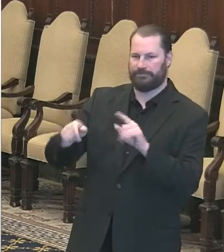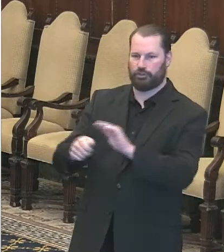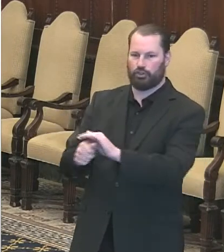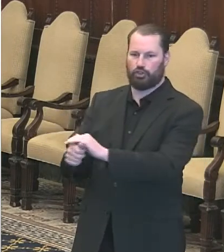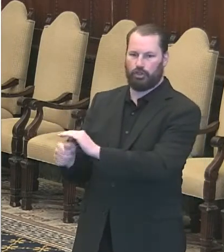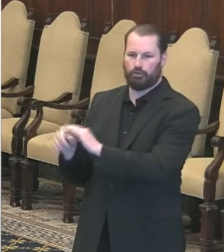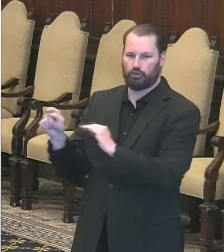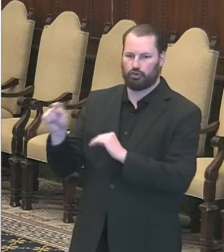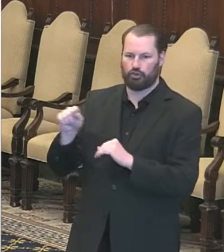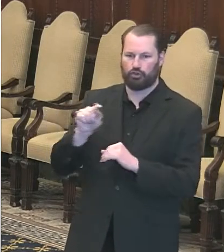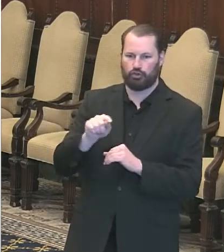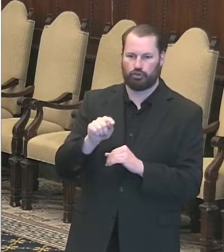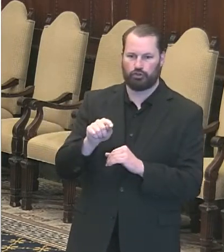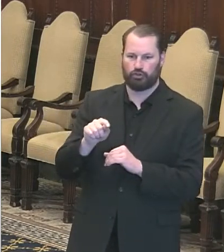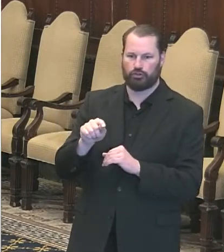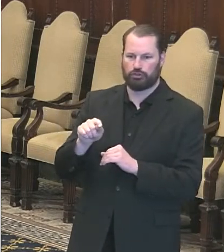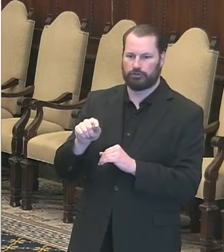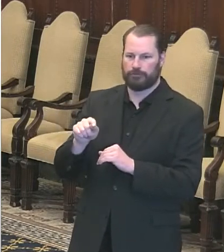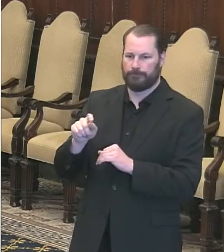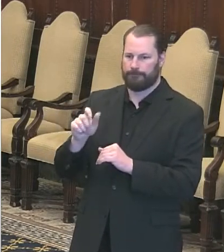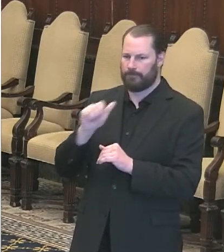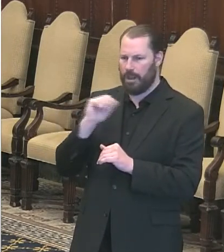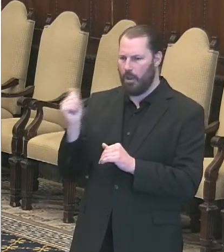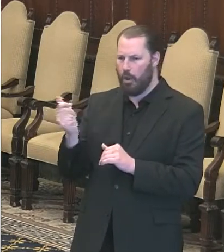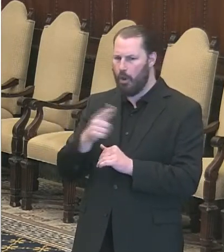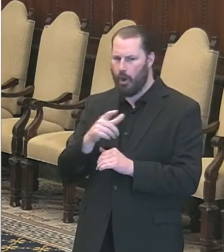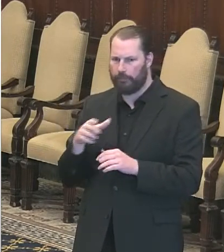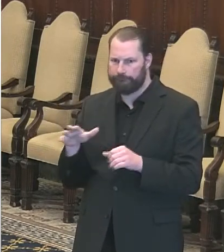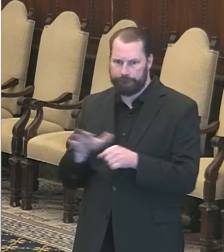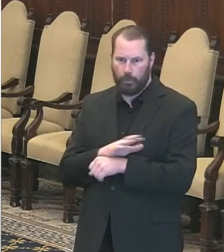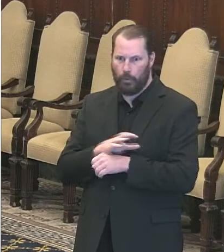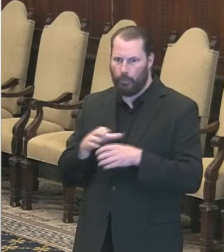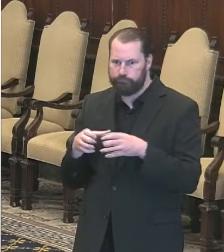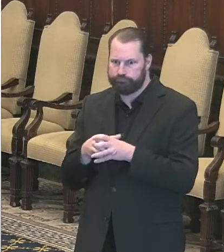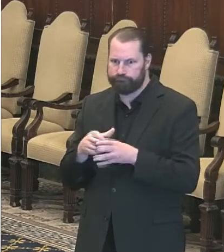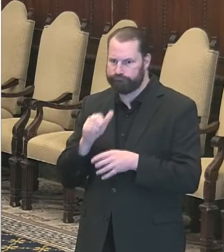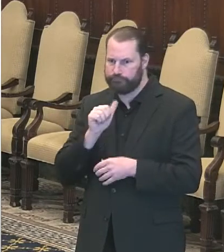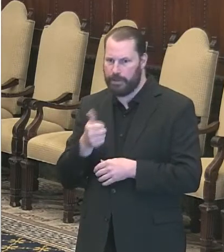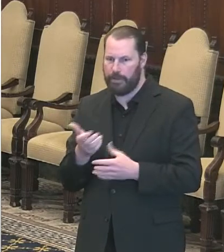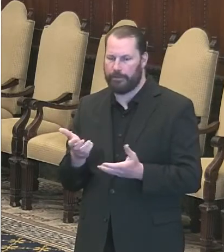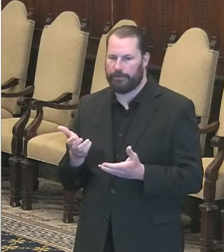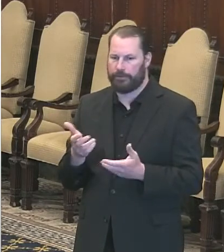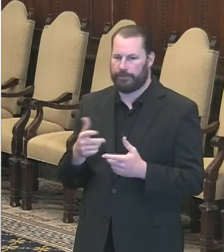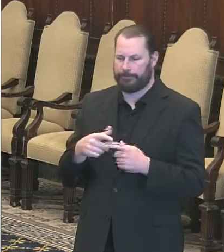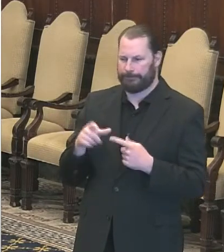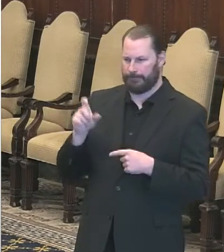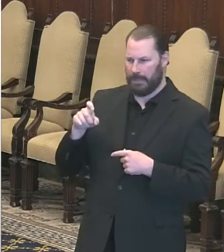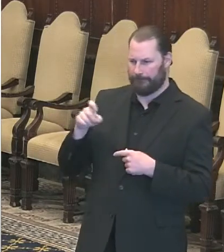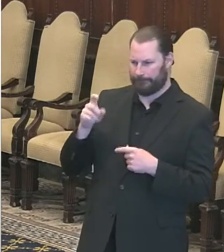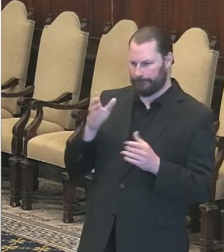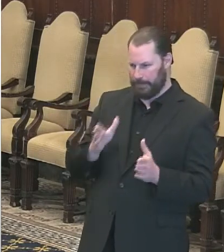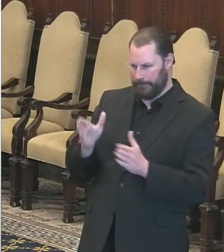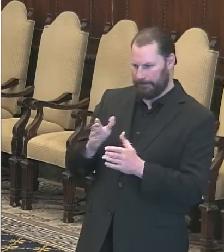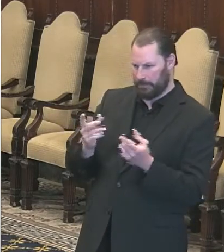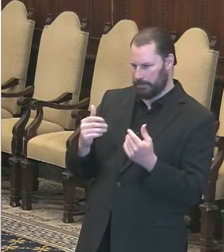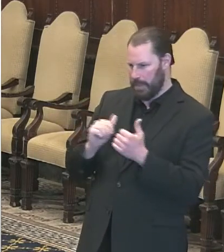to prevent transmission and what sort of testing strategy makes sense elsewhere. Okay, thank you.